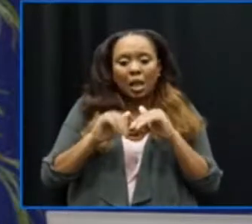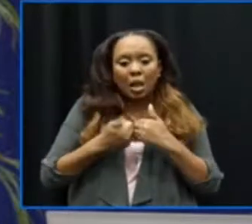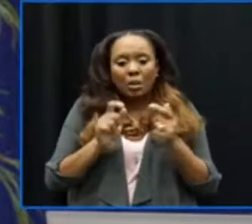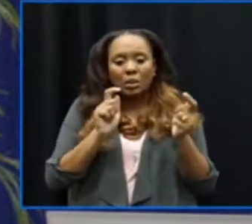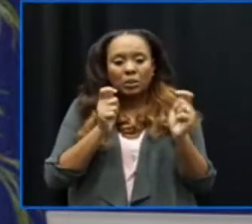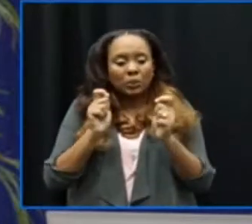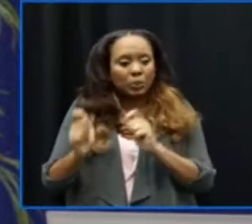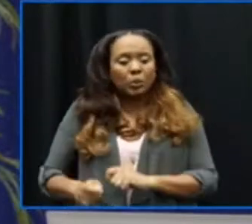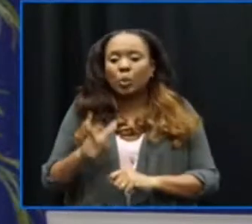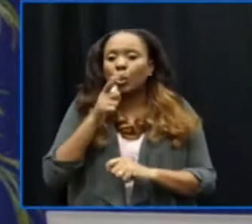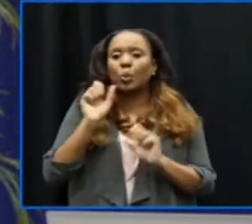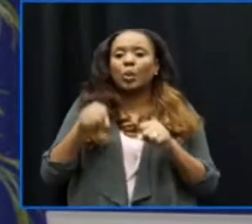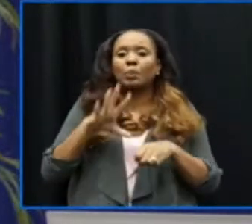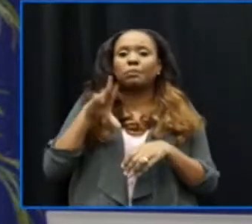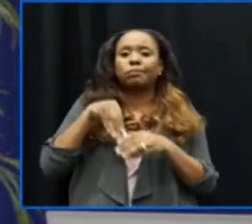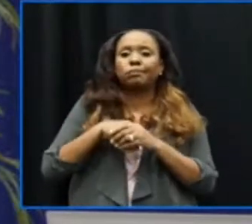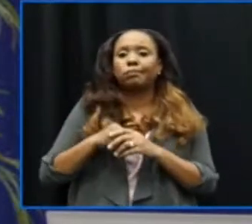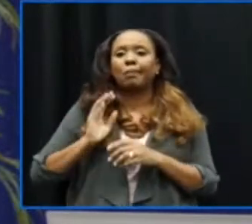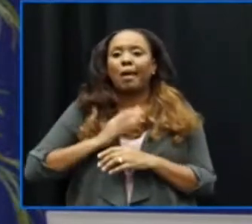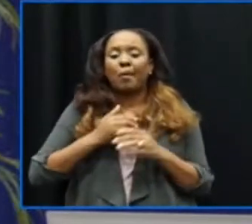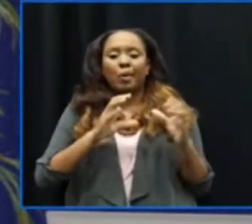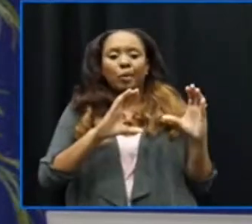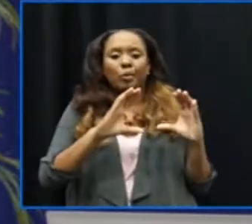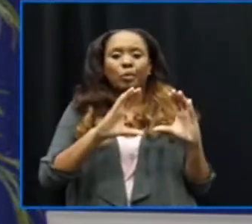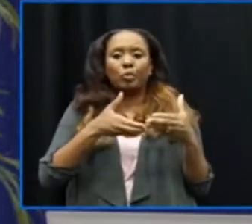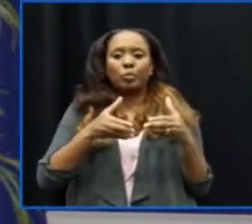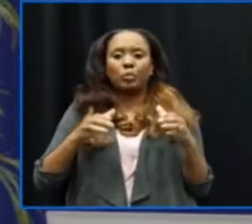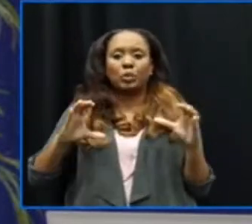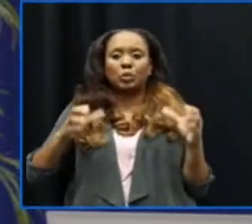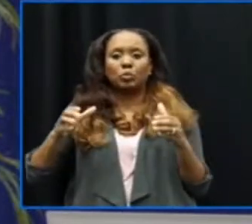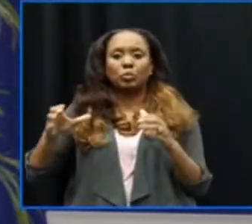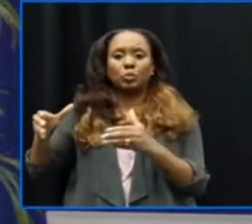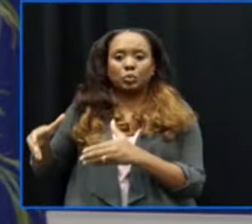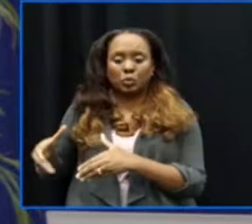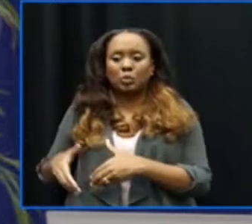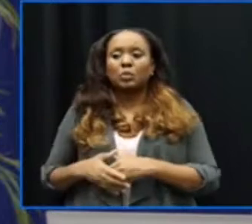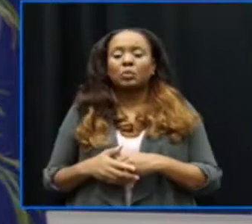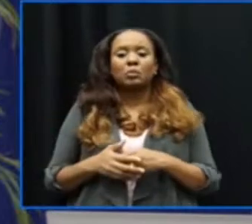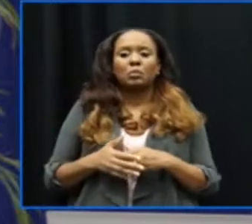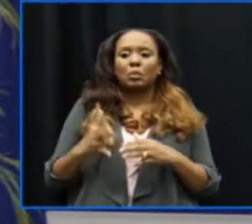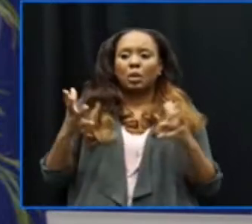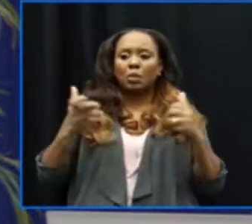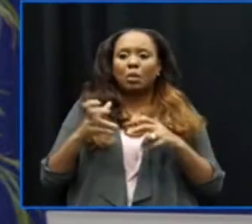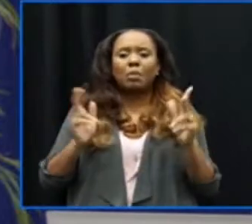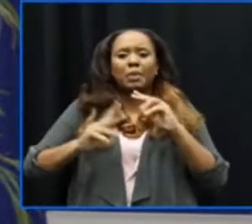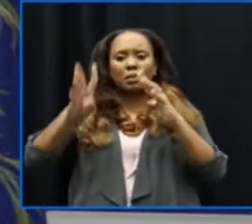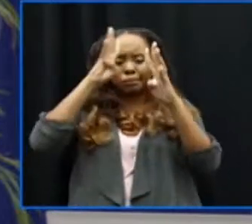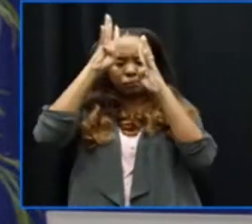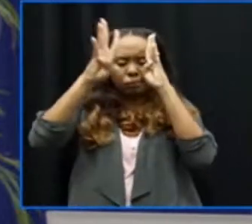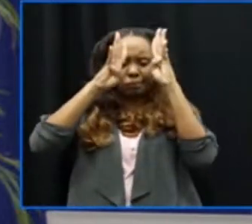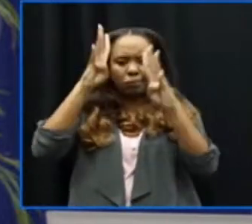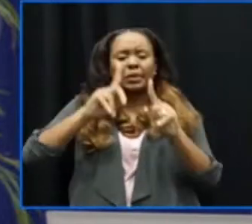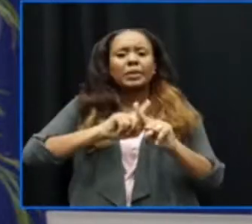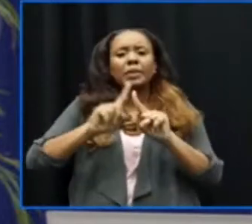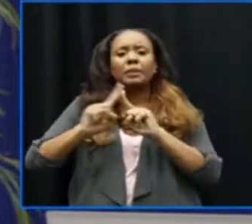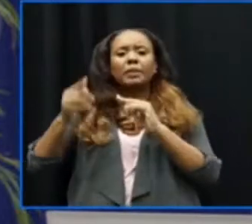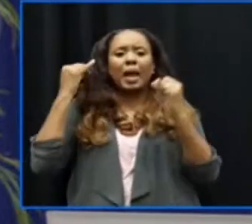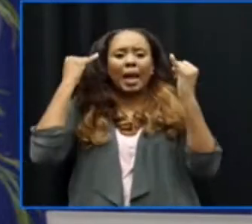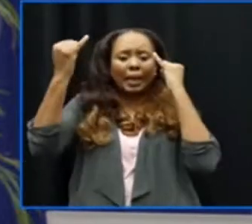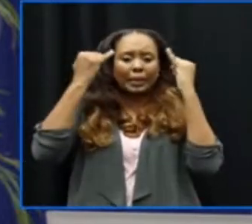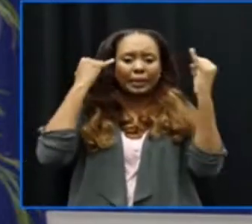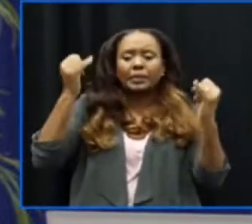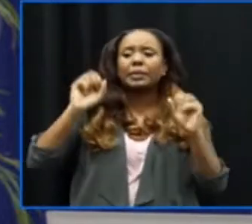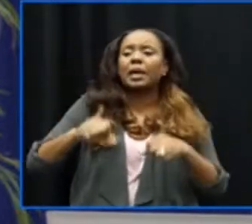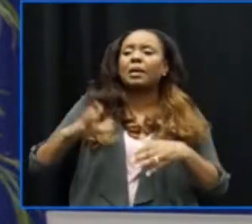our advisory groups, assisting a technical core of people to come up with proposals that we can put to the